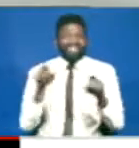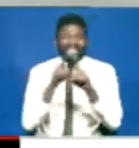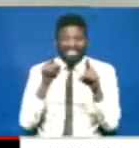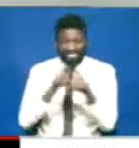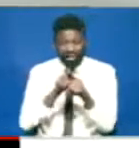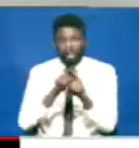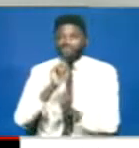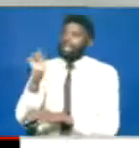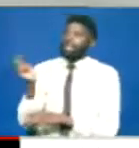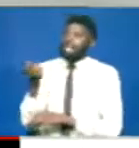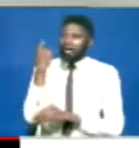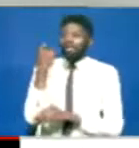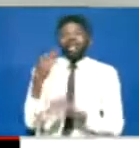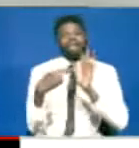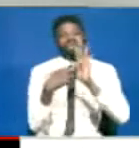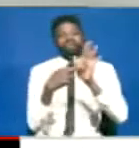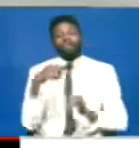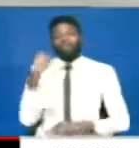represented by